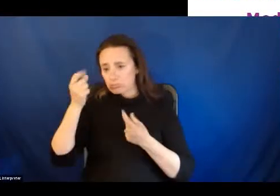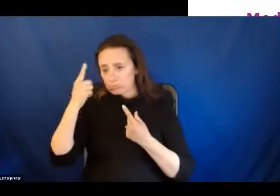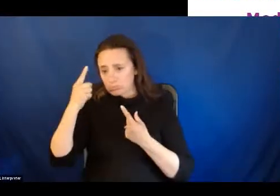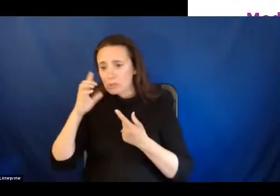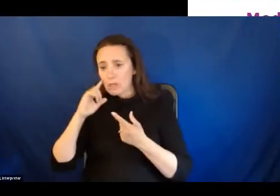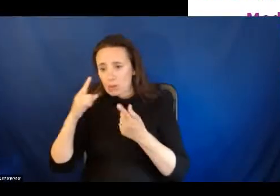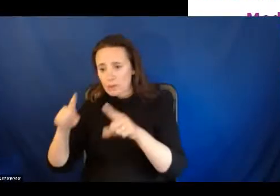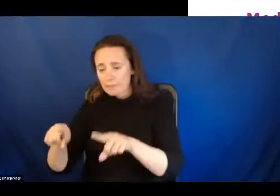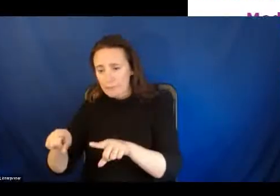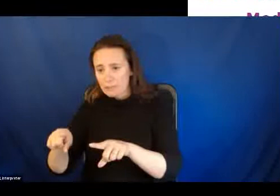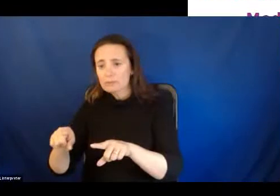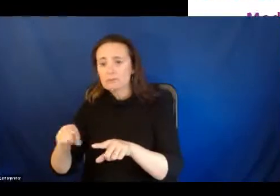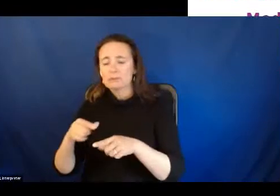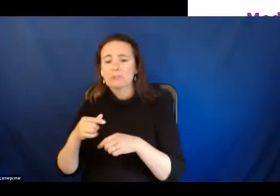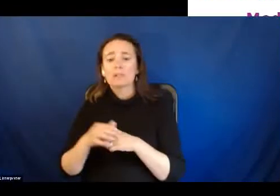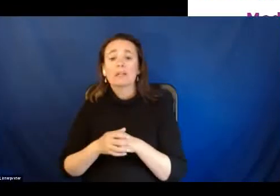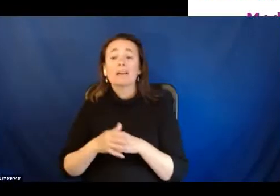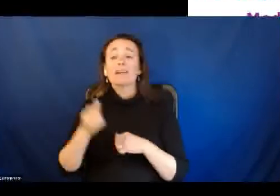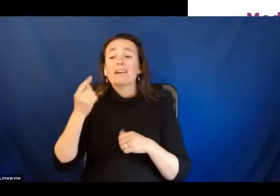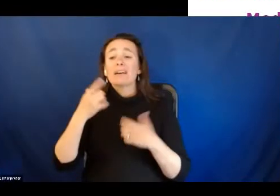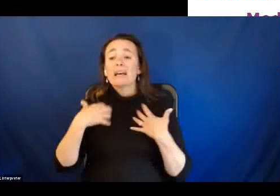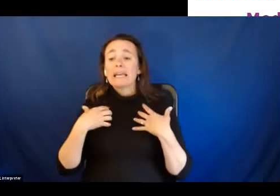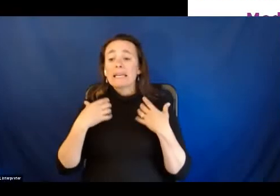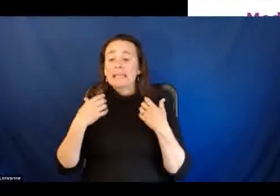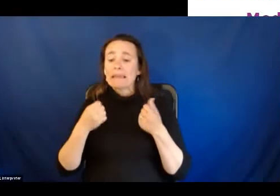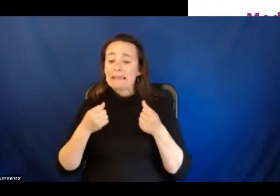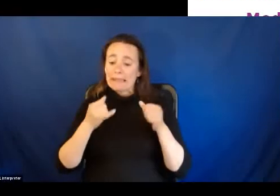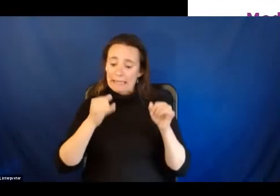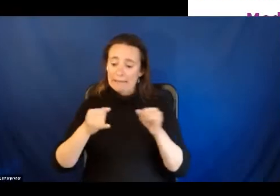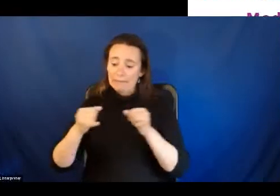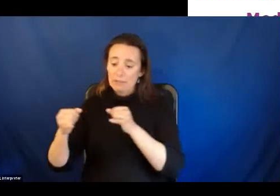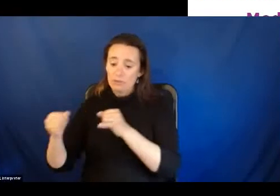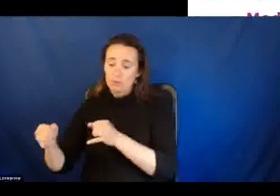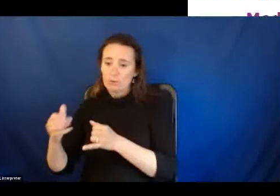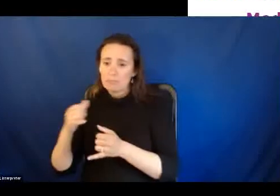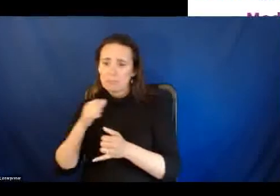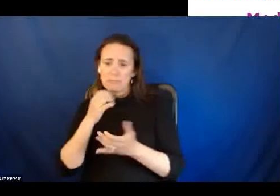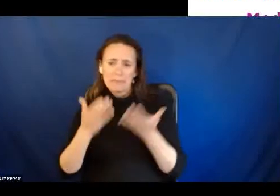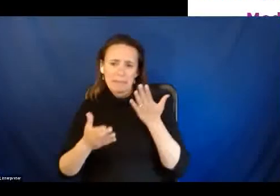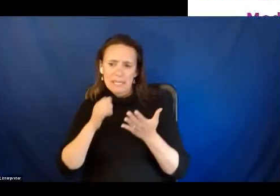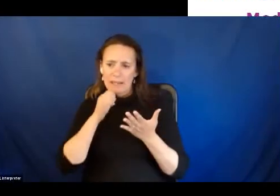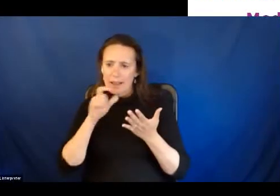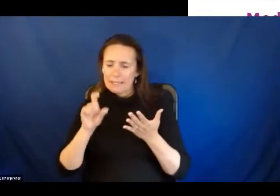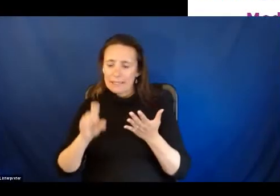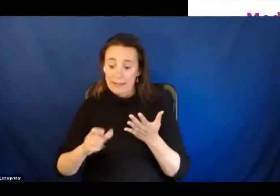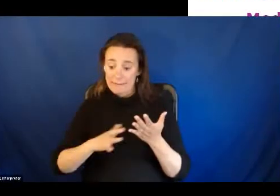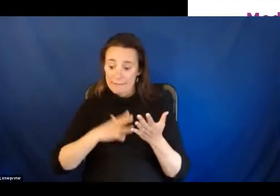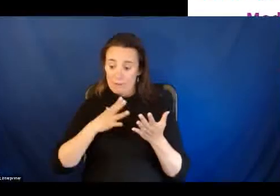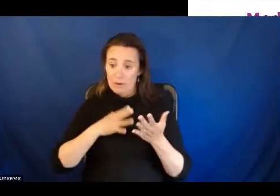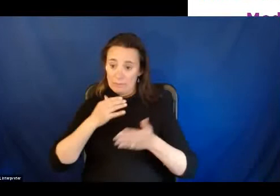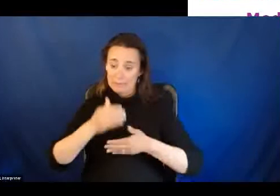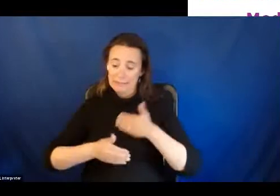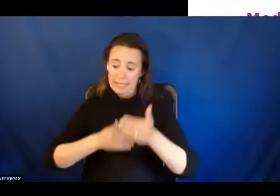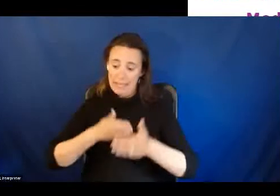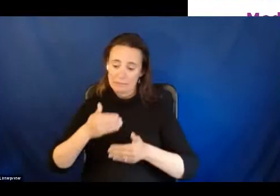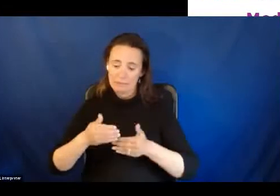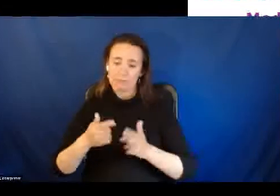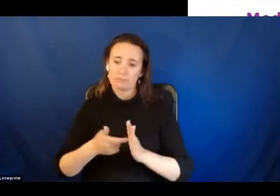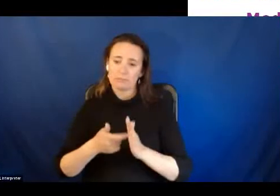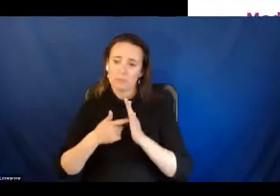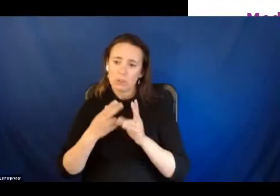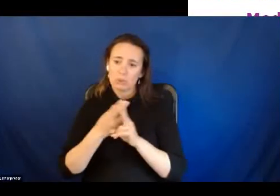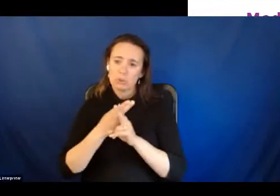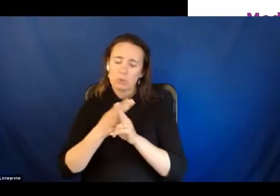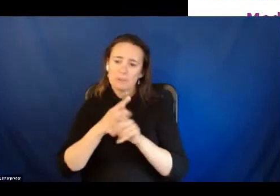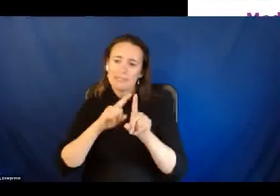Because healing is so individualized, we might not need to take all those formal steps, but we need to utilize different resources, including staff